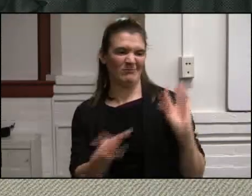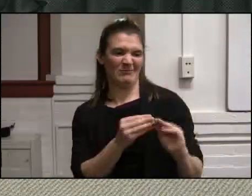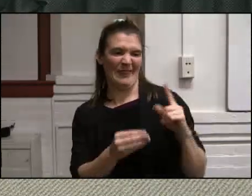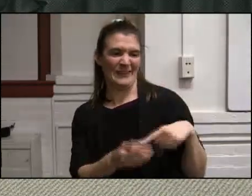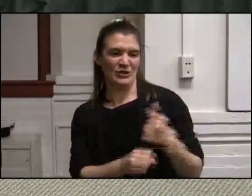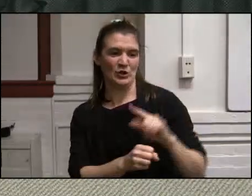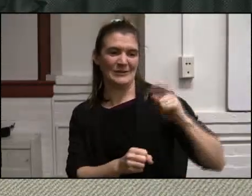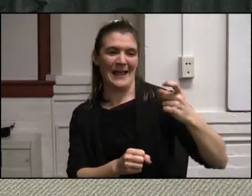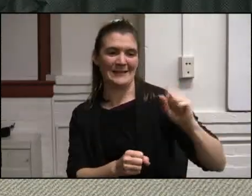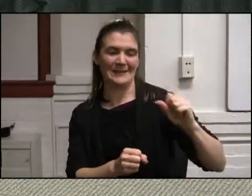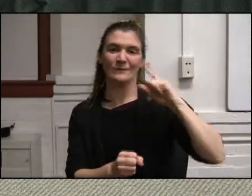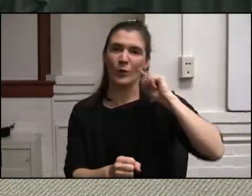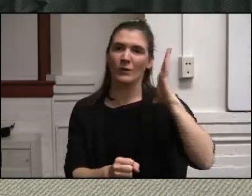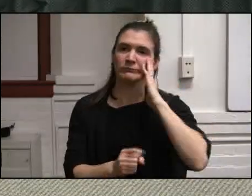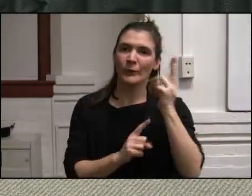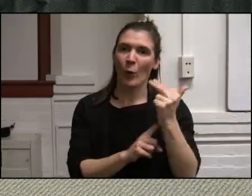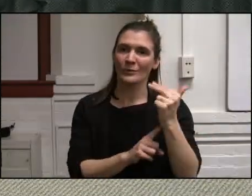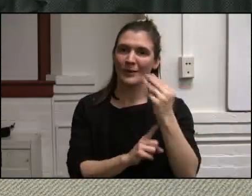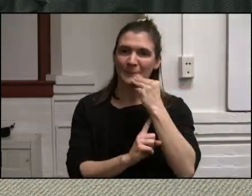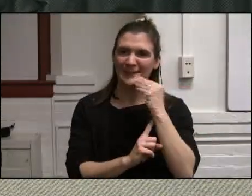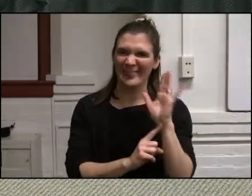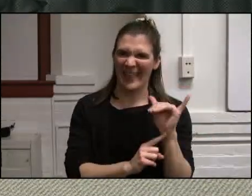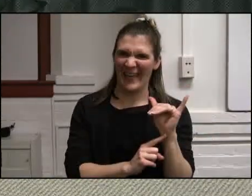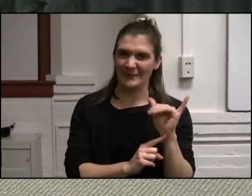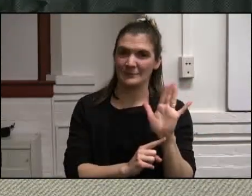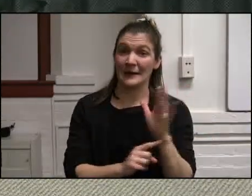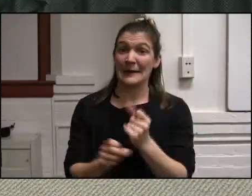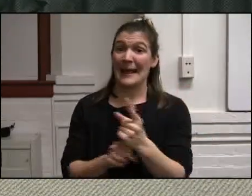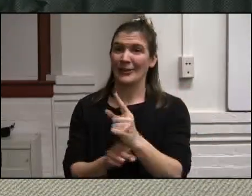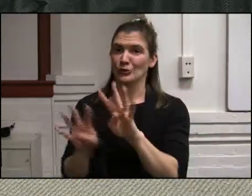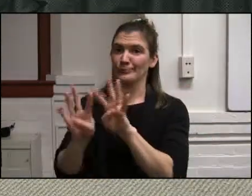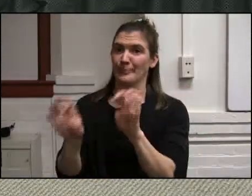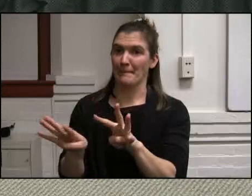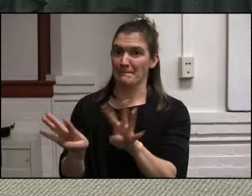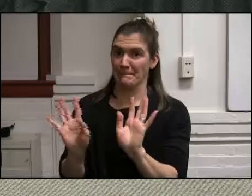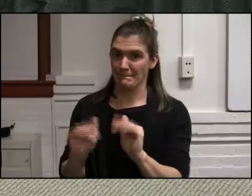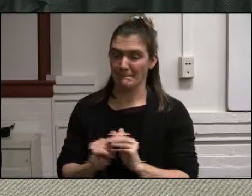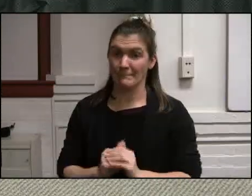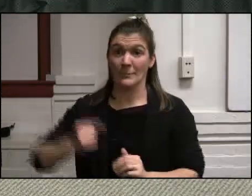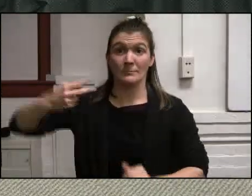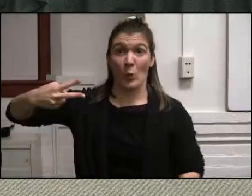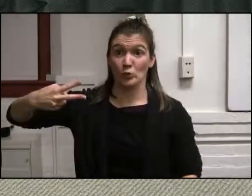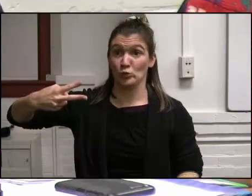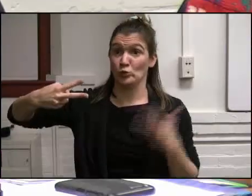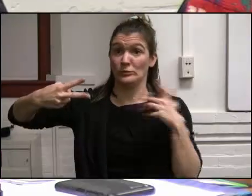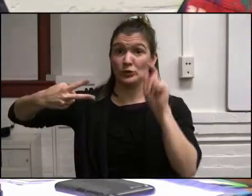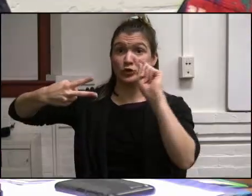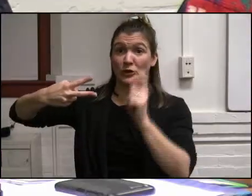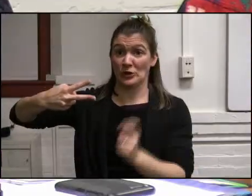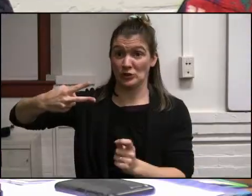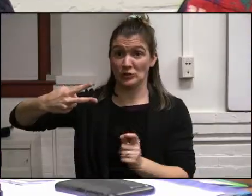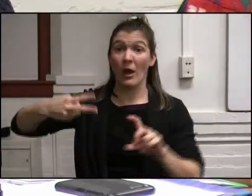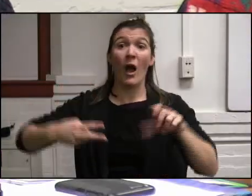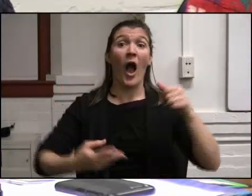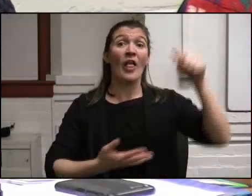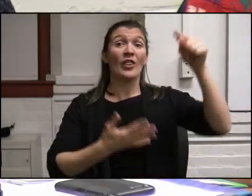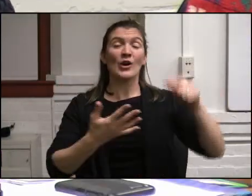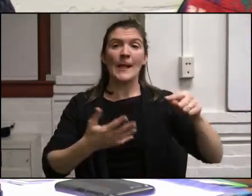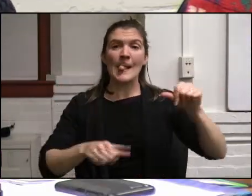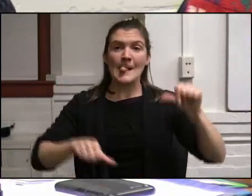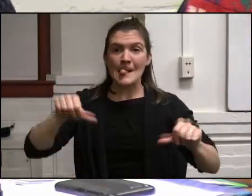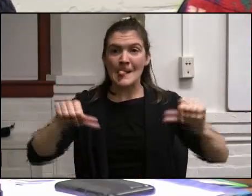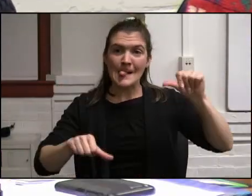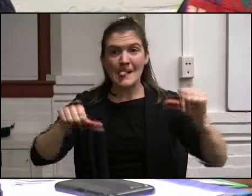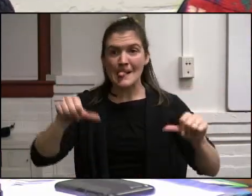10% of the prior year's receipts. So we have made that change as well. But beyond that, there's a number of matters that might